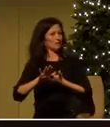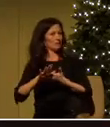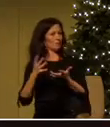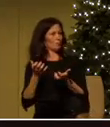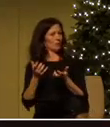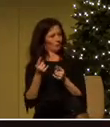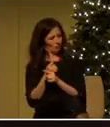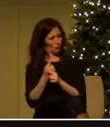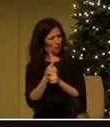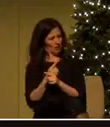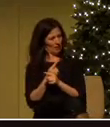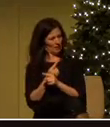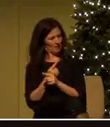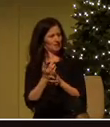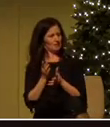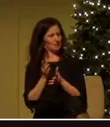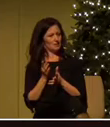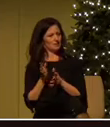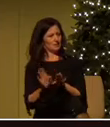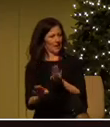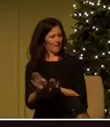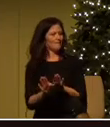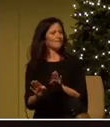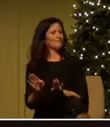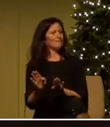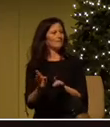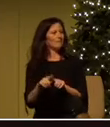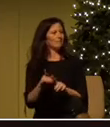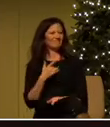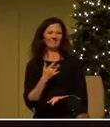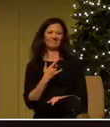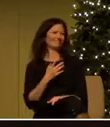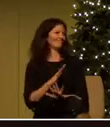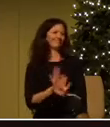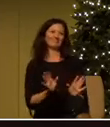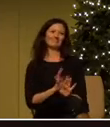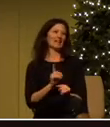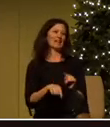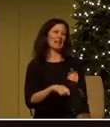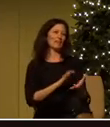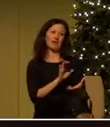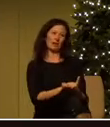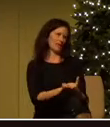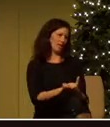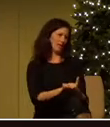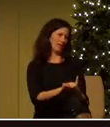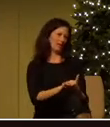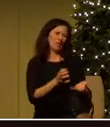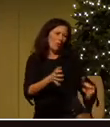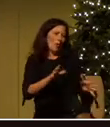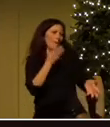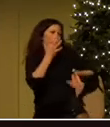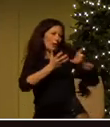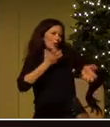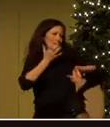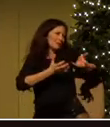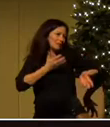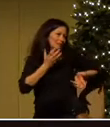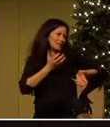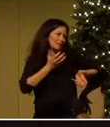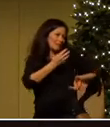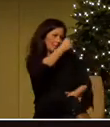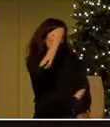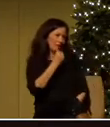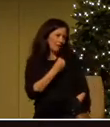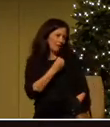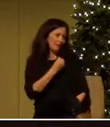what was right. And he did not feel then that he could marry her. But he didn't want to shame her either.